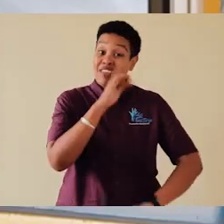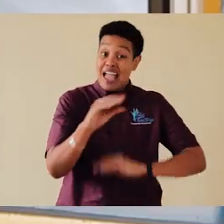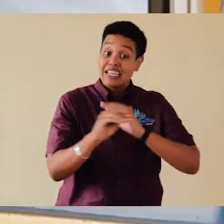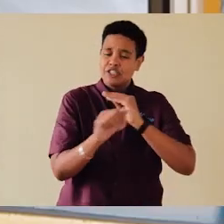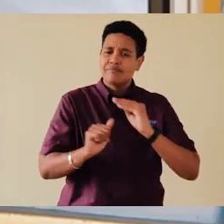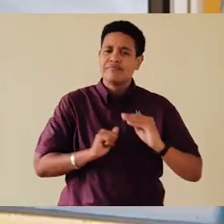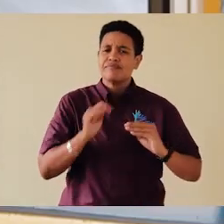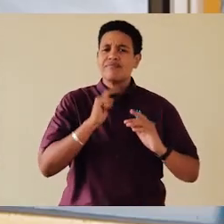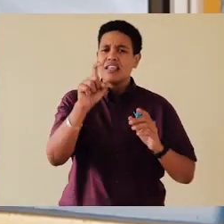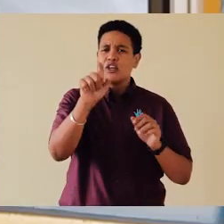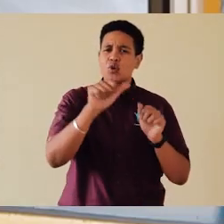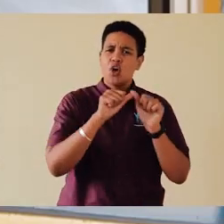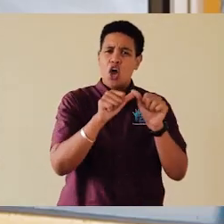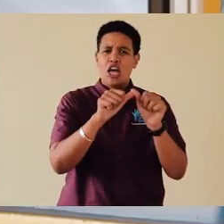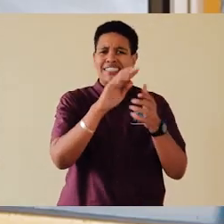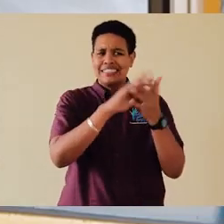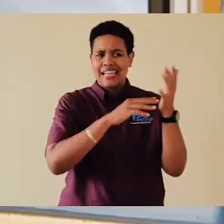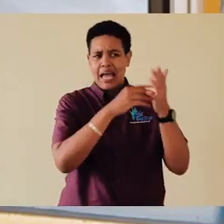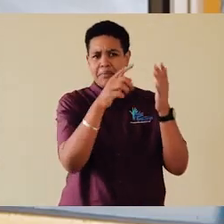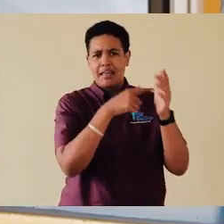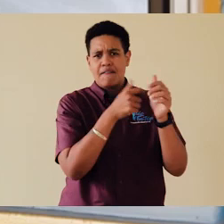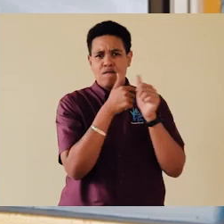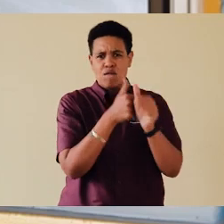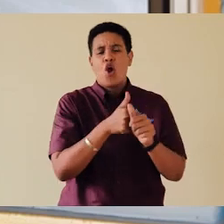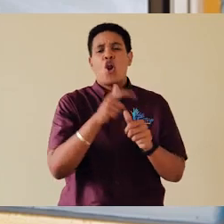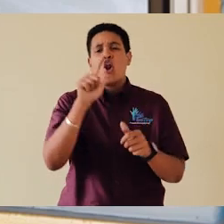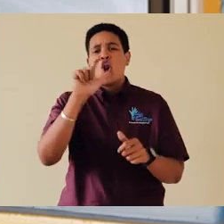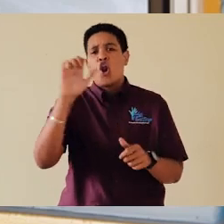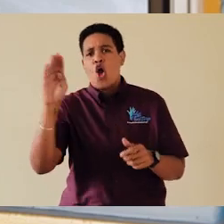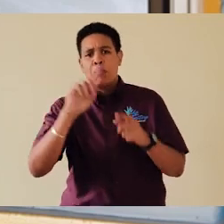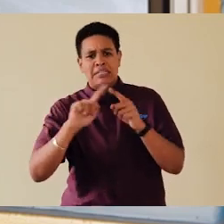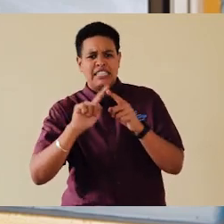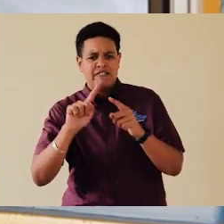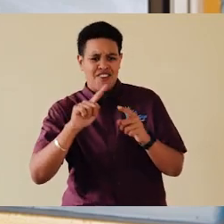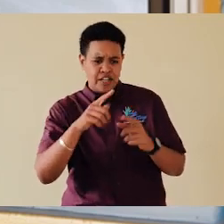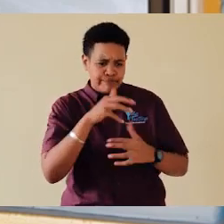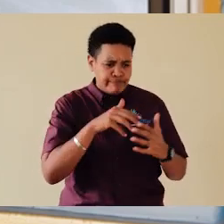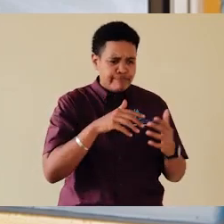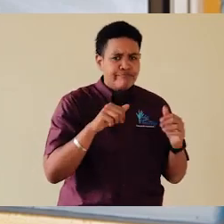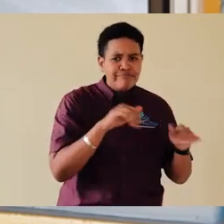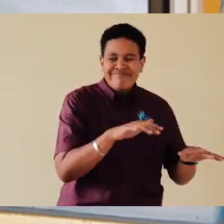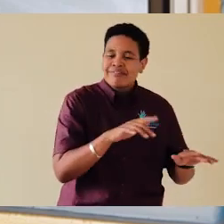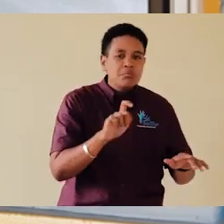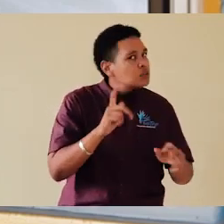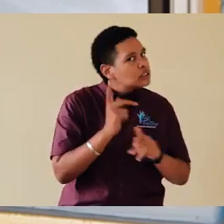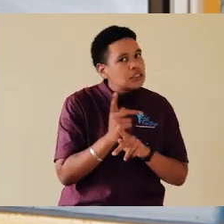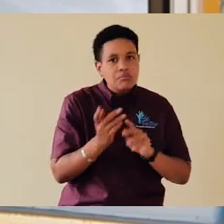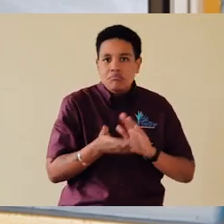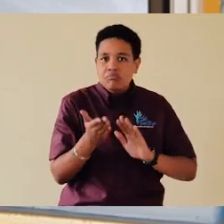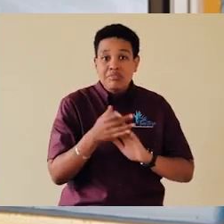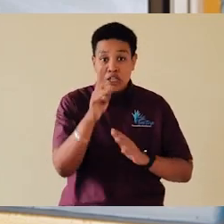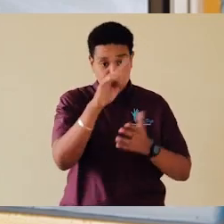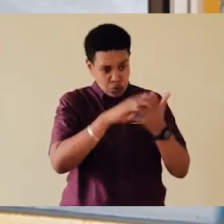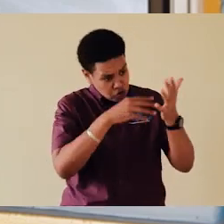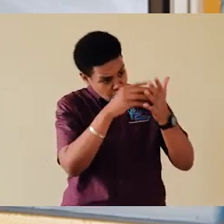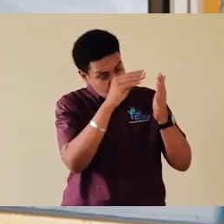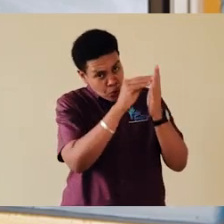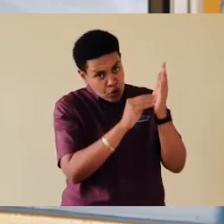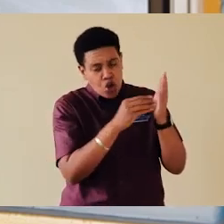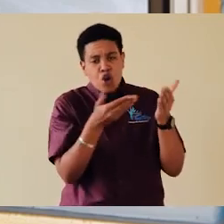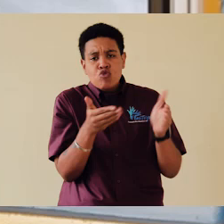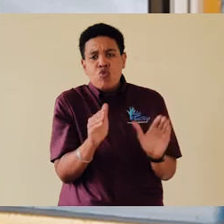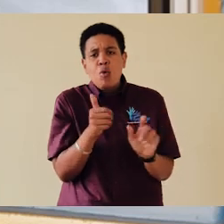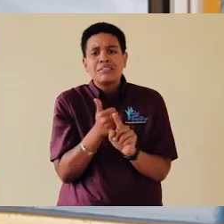Additionally, I'm asking you to continue the timetable for clubs and societies. It's important that as you timetable,